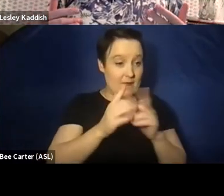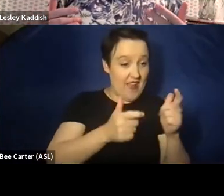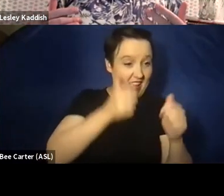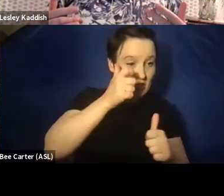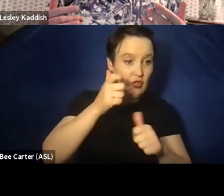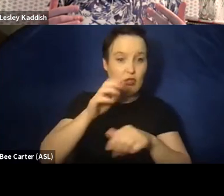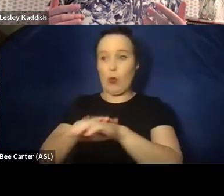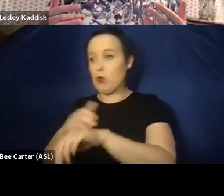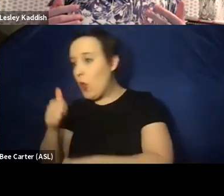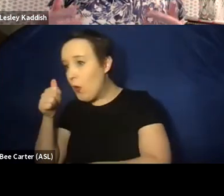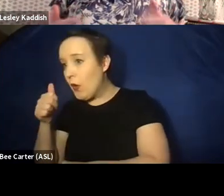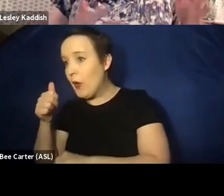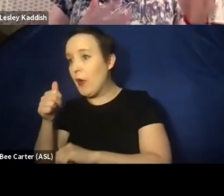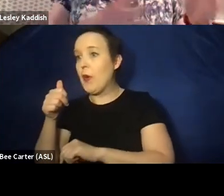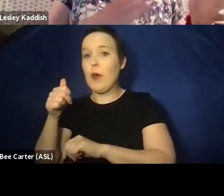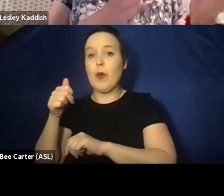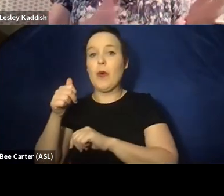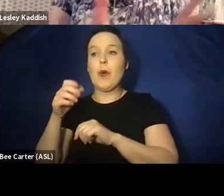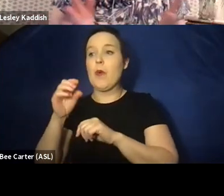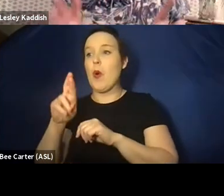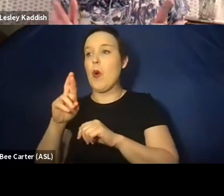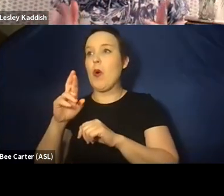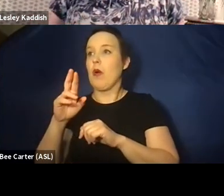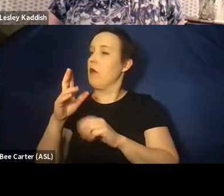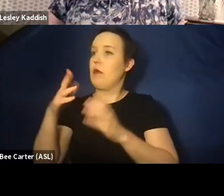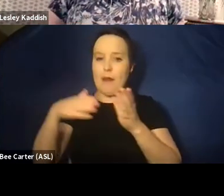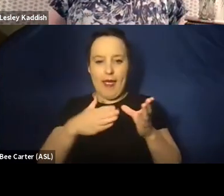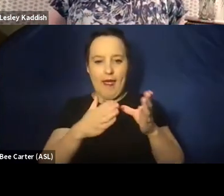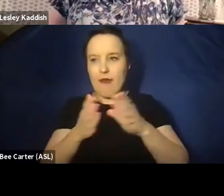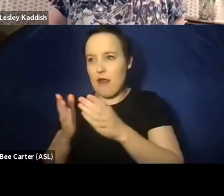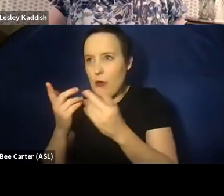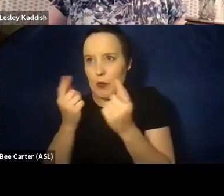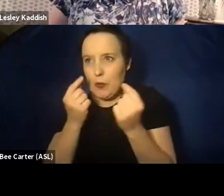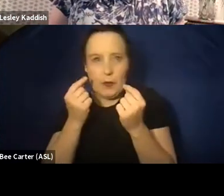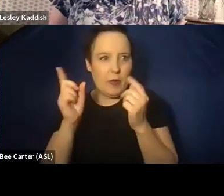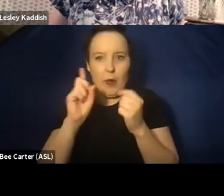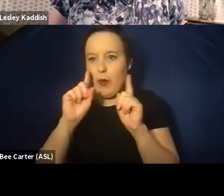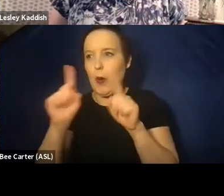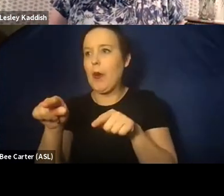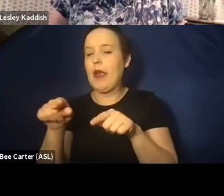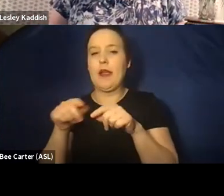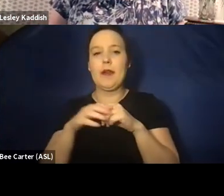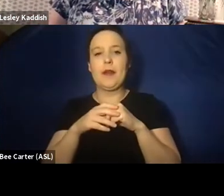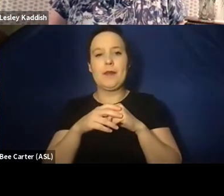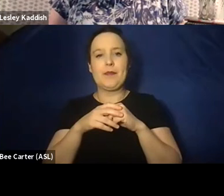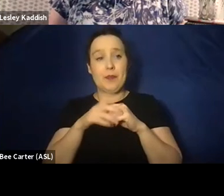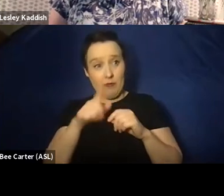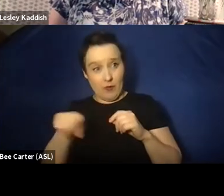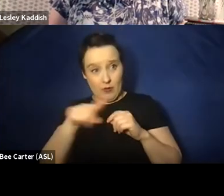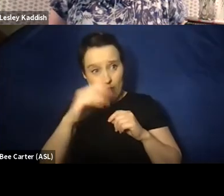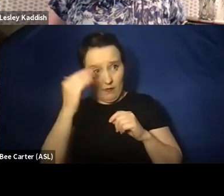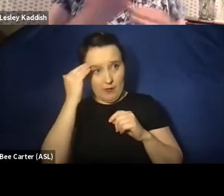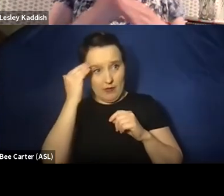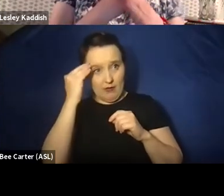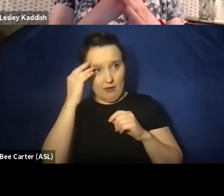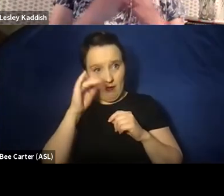going to, you know, where's the path leading? Are any of you, or Rebecca M, are you familiar with